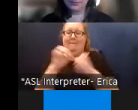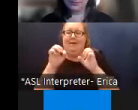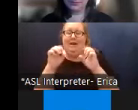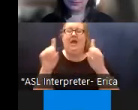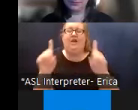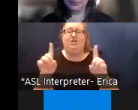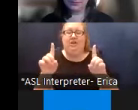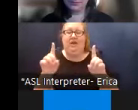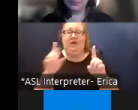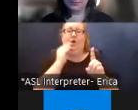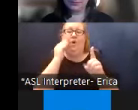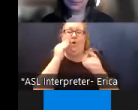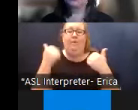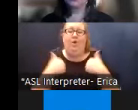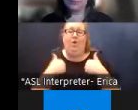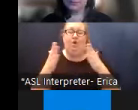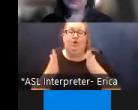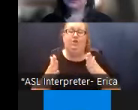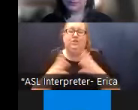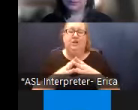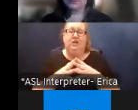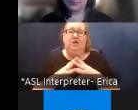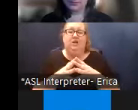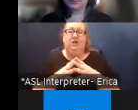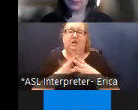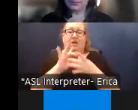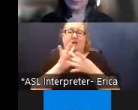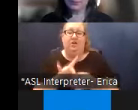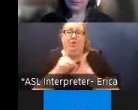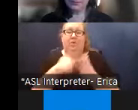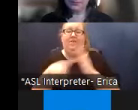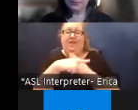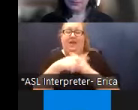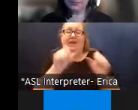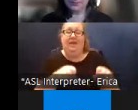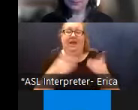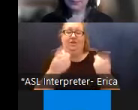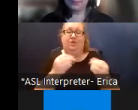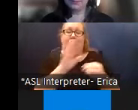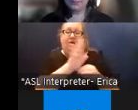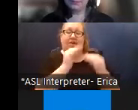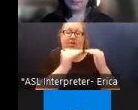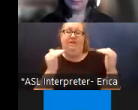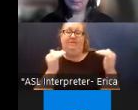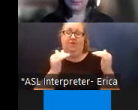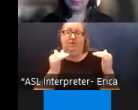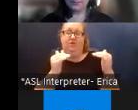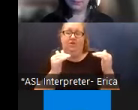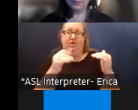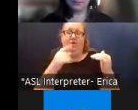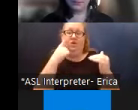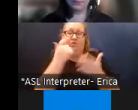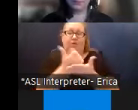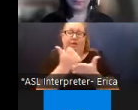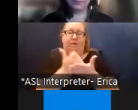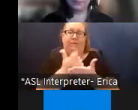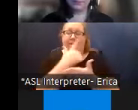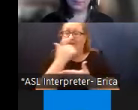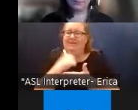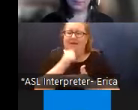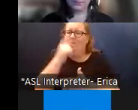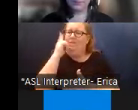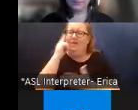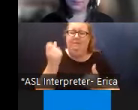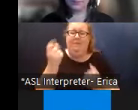educating homeowners on what they can do on their level, you know, to help. Because I don't think a